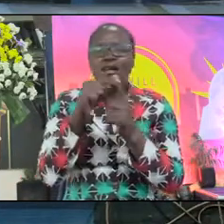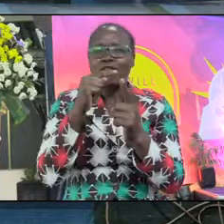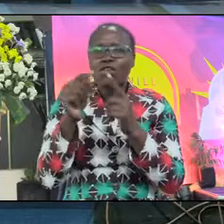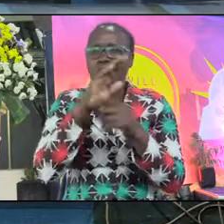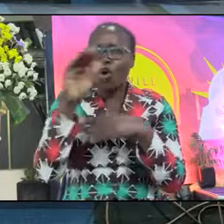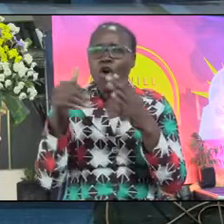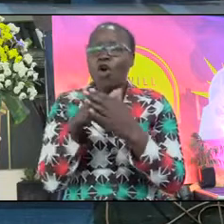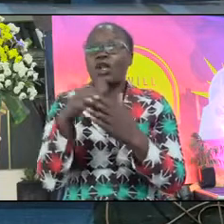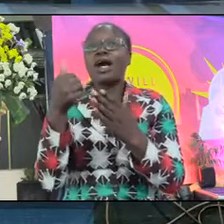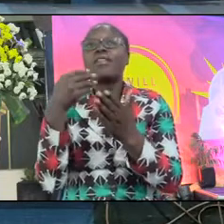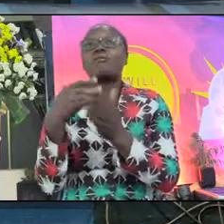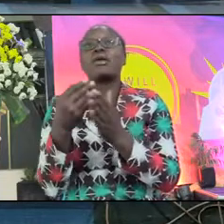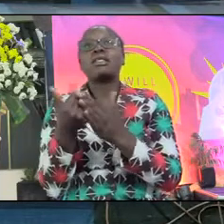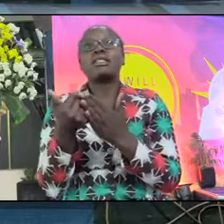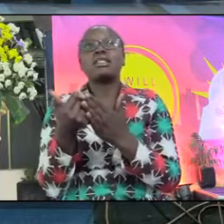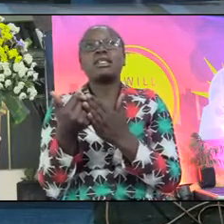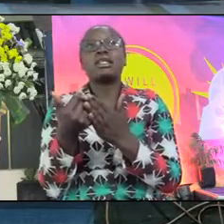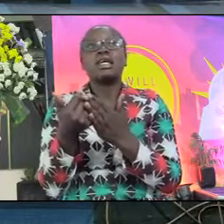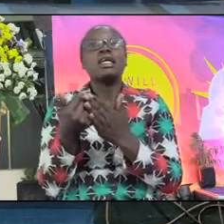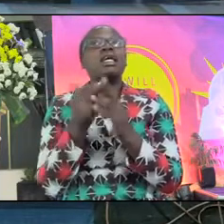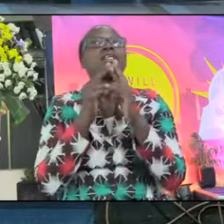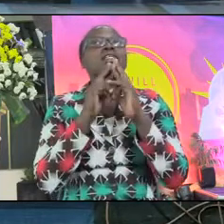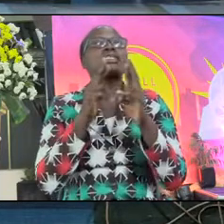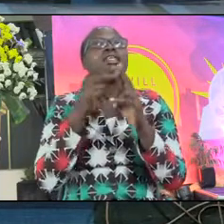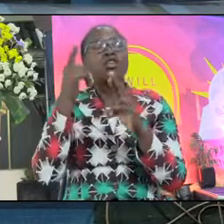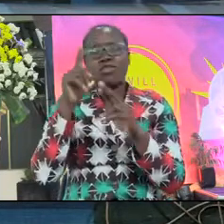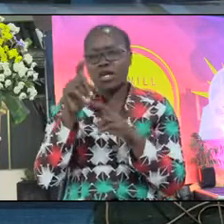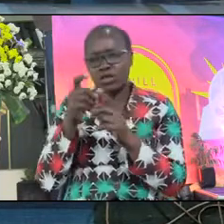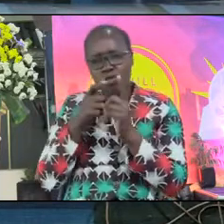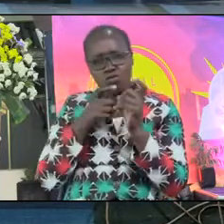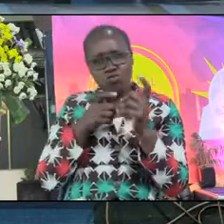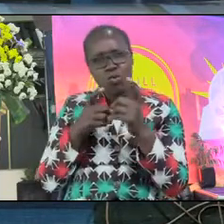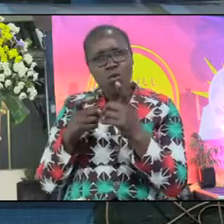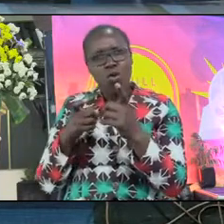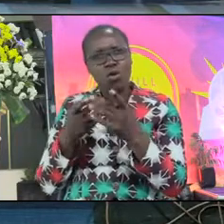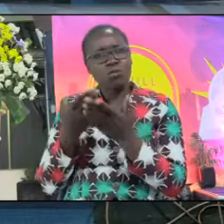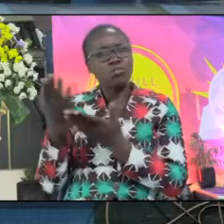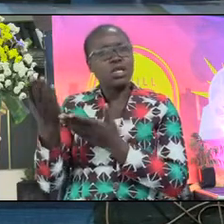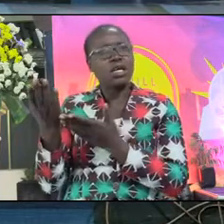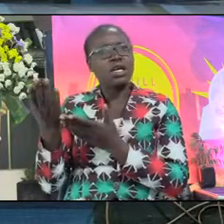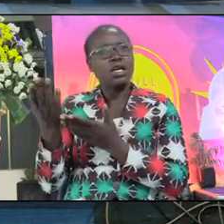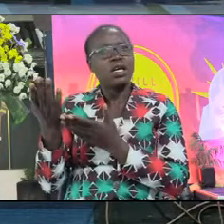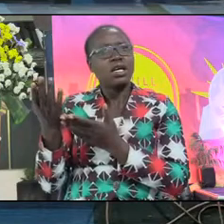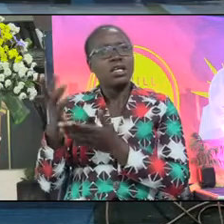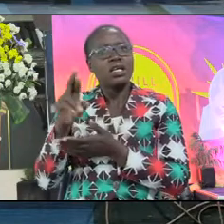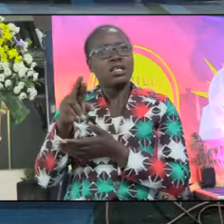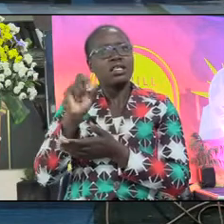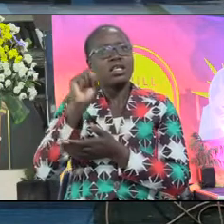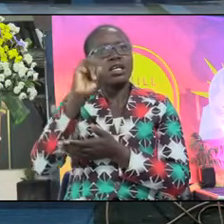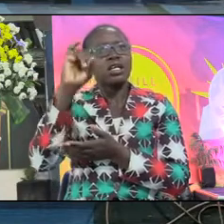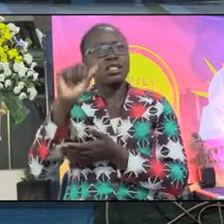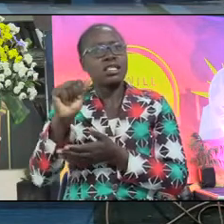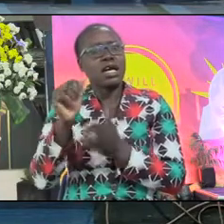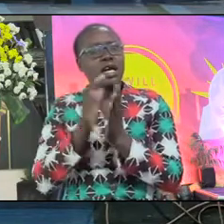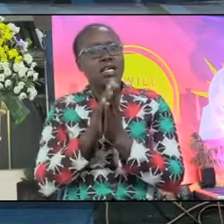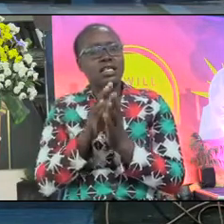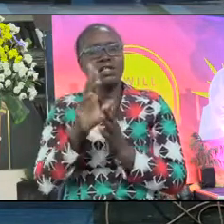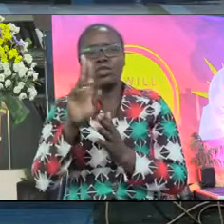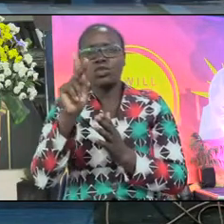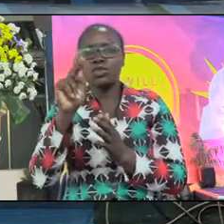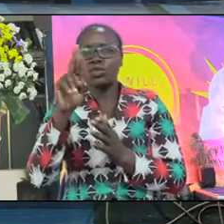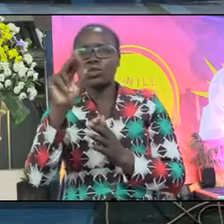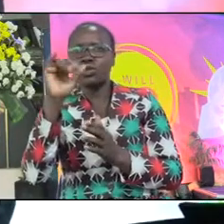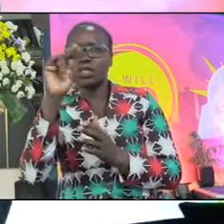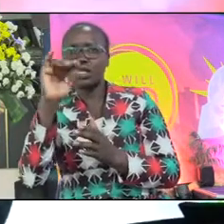other currencies as a result of that war? Do you realize that? We're living